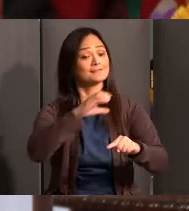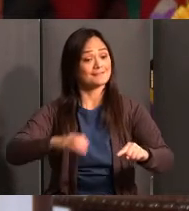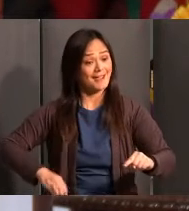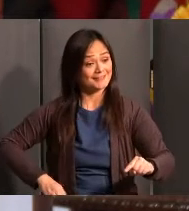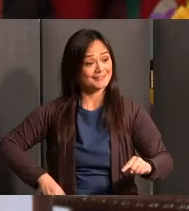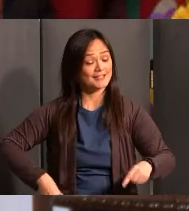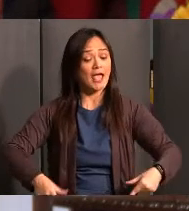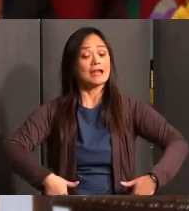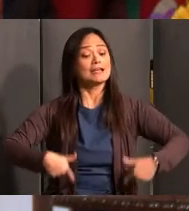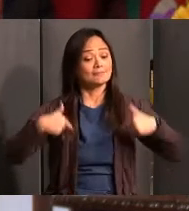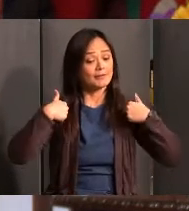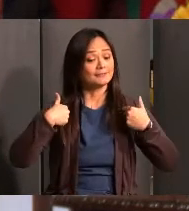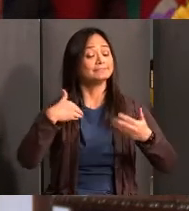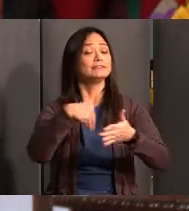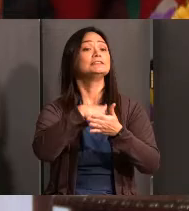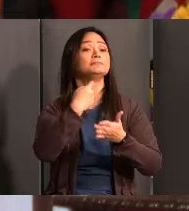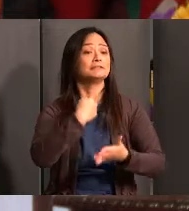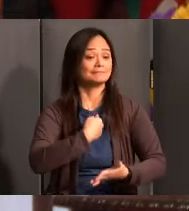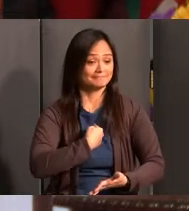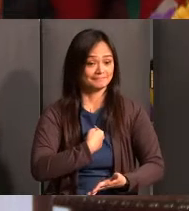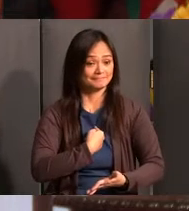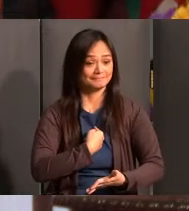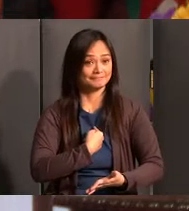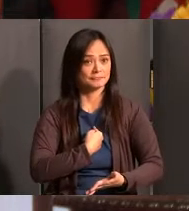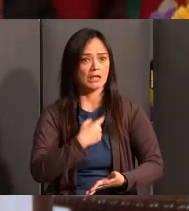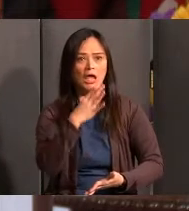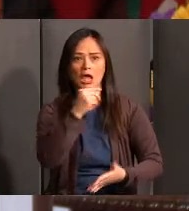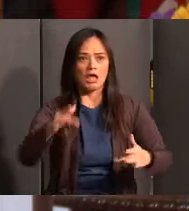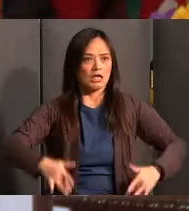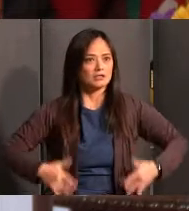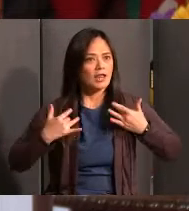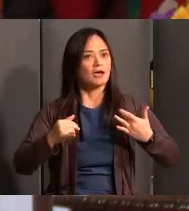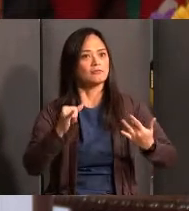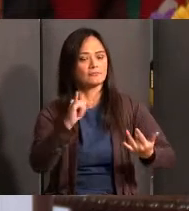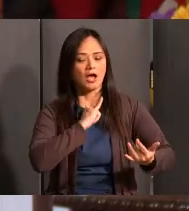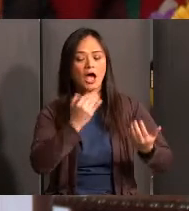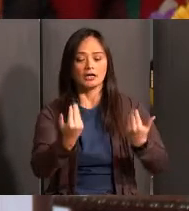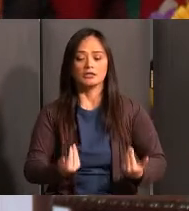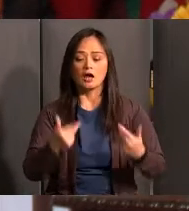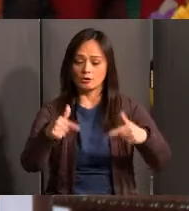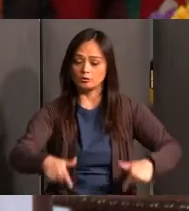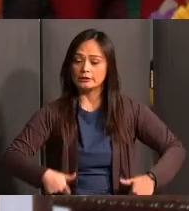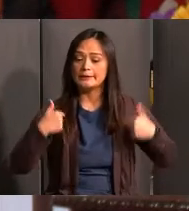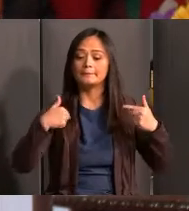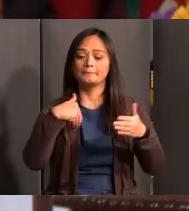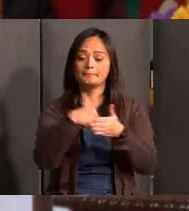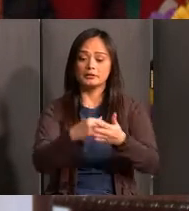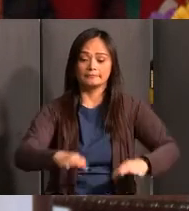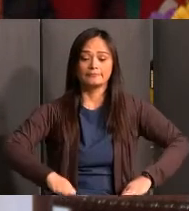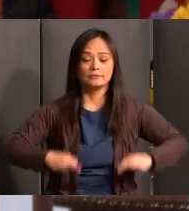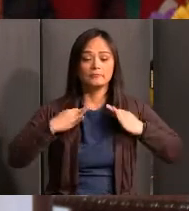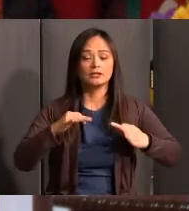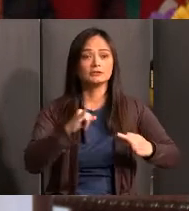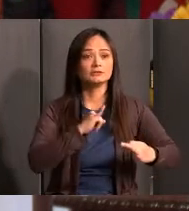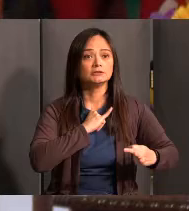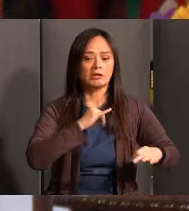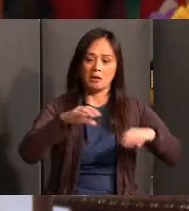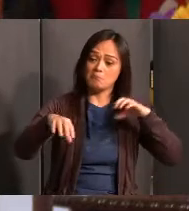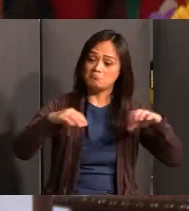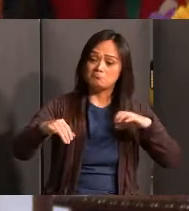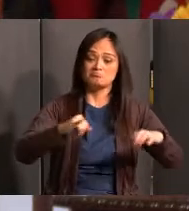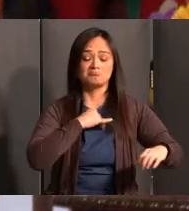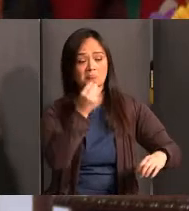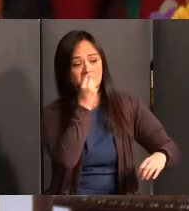is the one living in me. And the life which I now live in this flesh, I move, I eat,